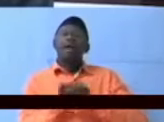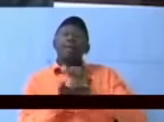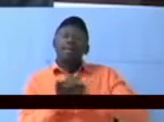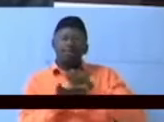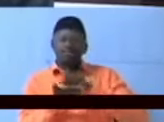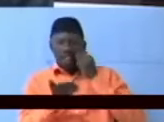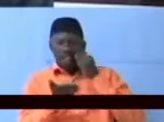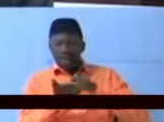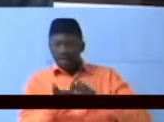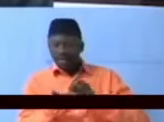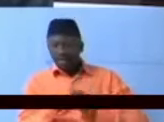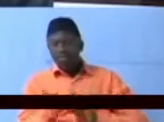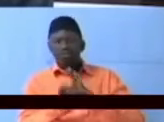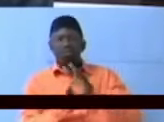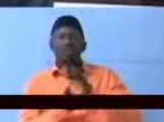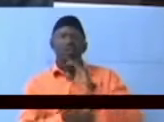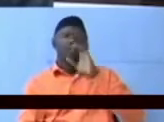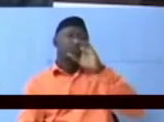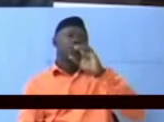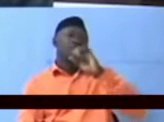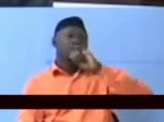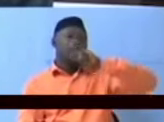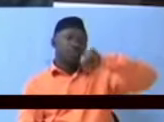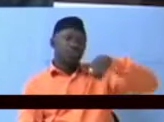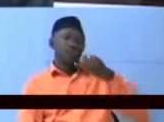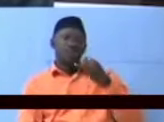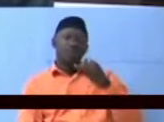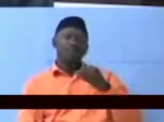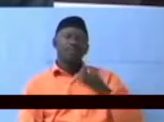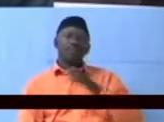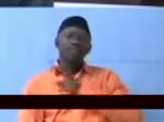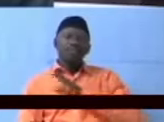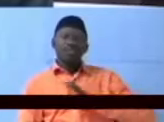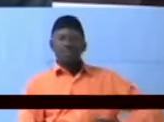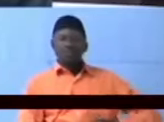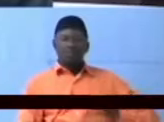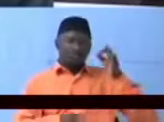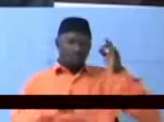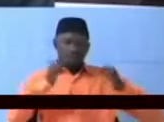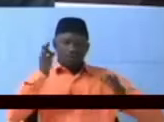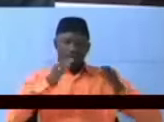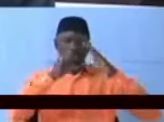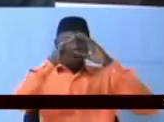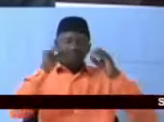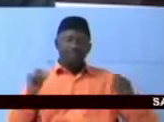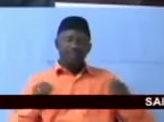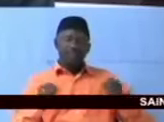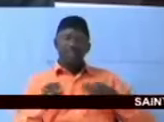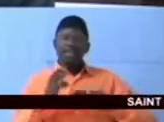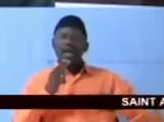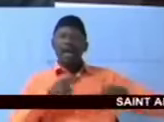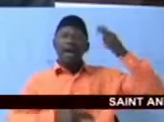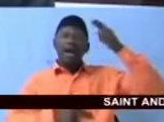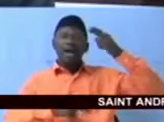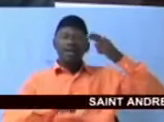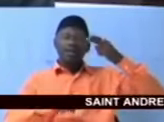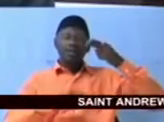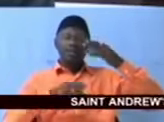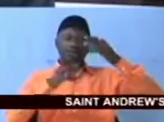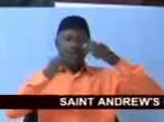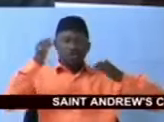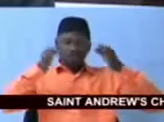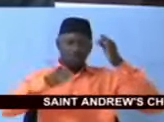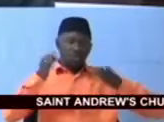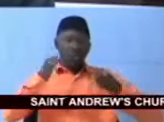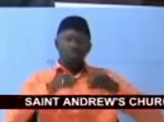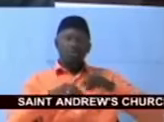to the CJ's office, which is Chief Justice's office at the High Court Complex in Banjul. Ci office Chief Justice